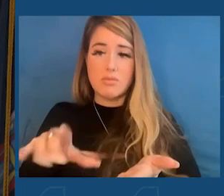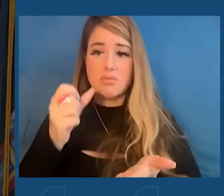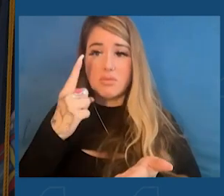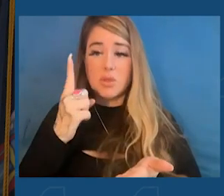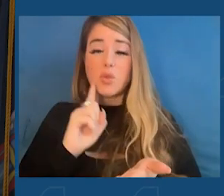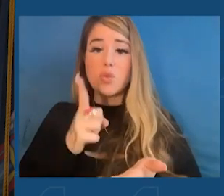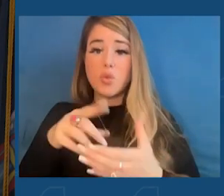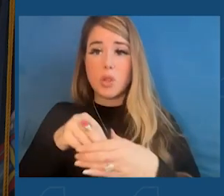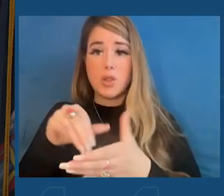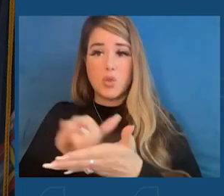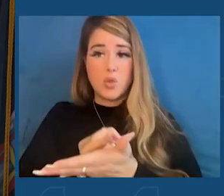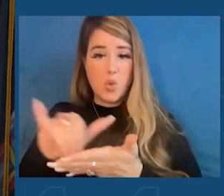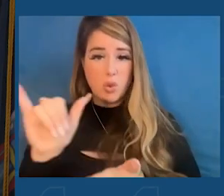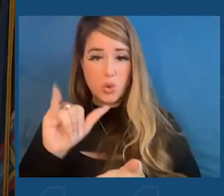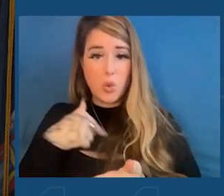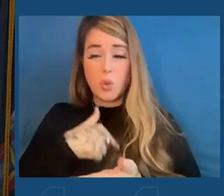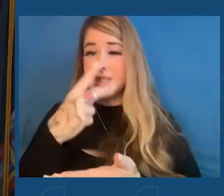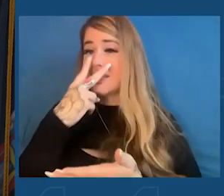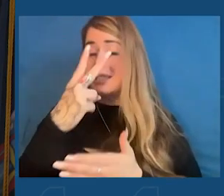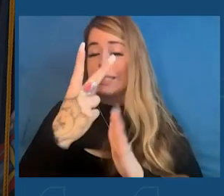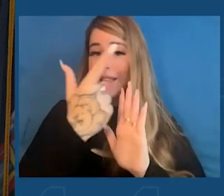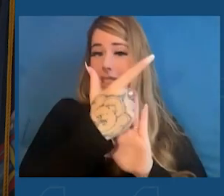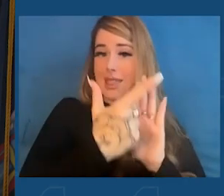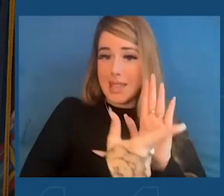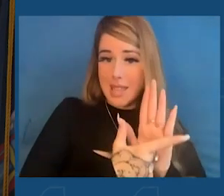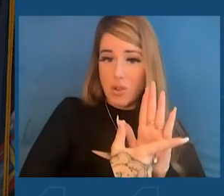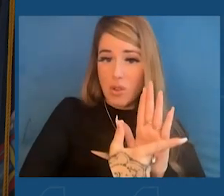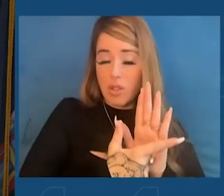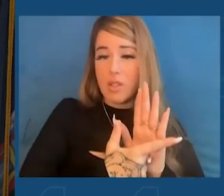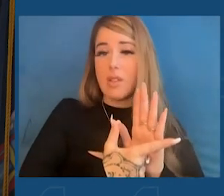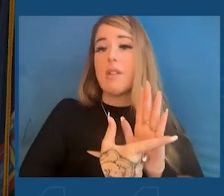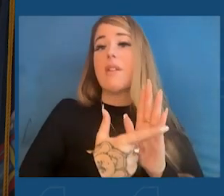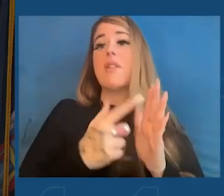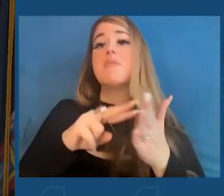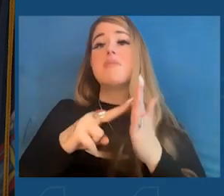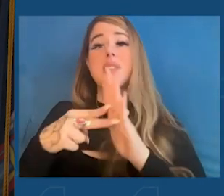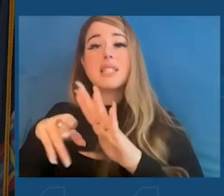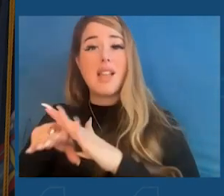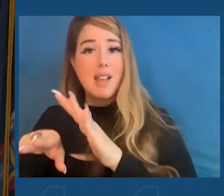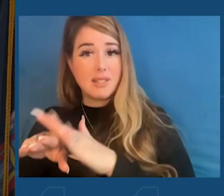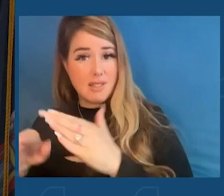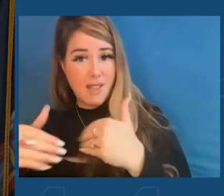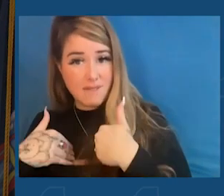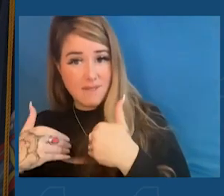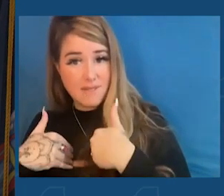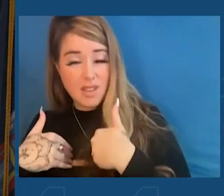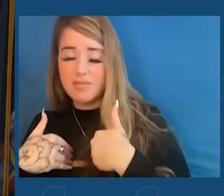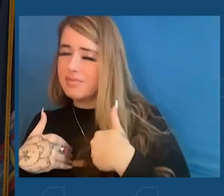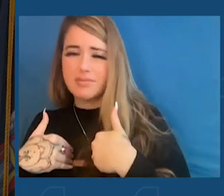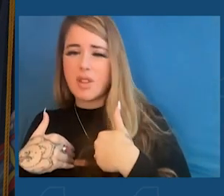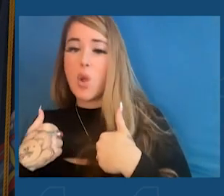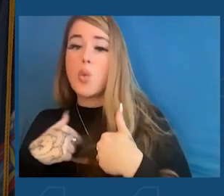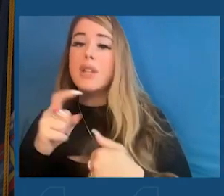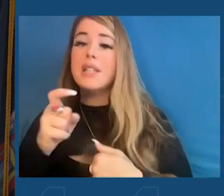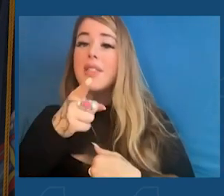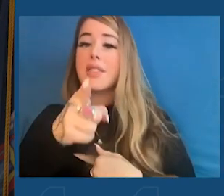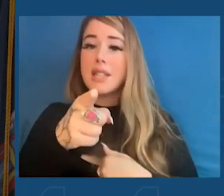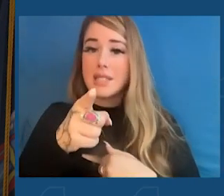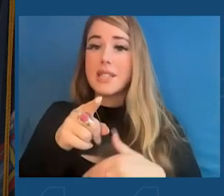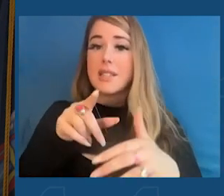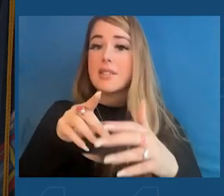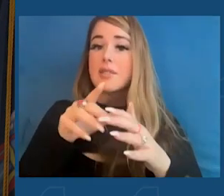New York, where legality does not necessarily translate to access without legislation like this, which ends the